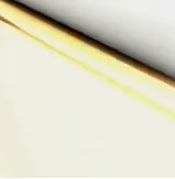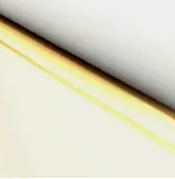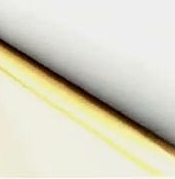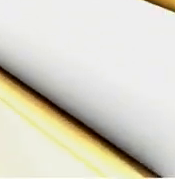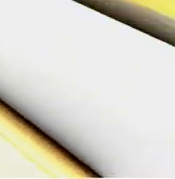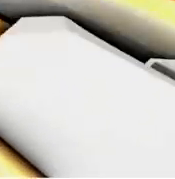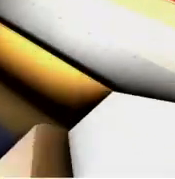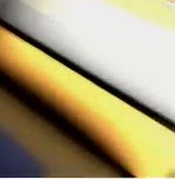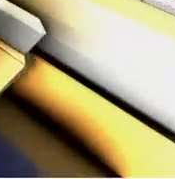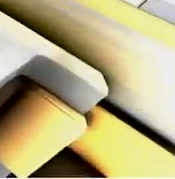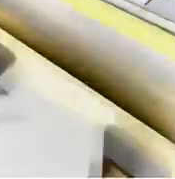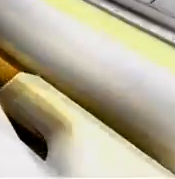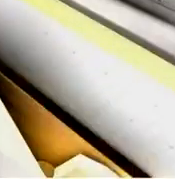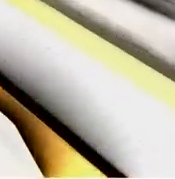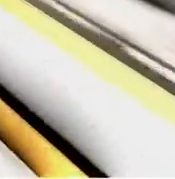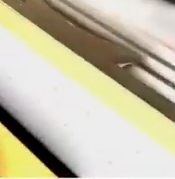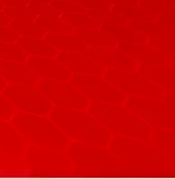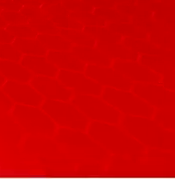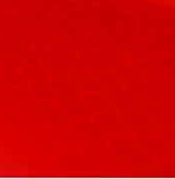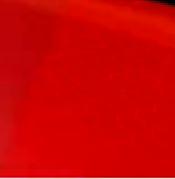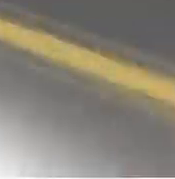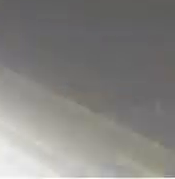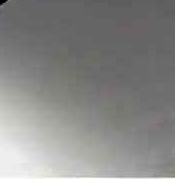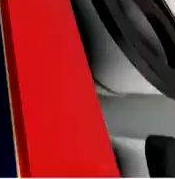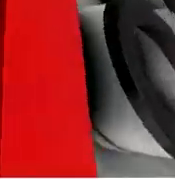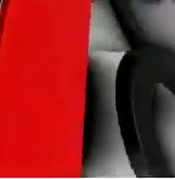Good morning. Good morning.